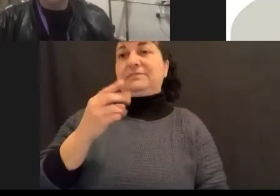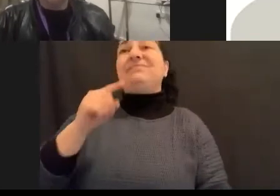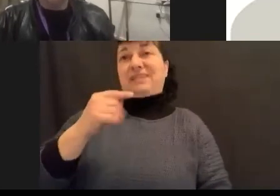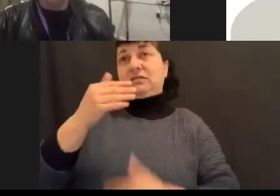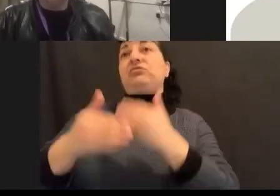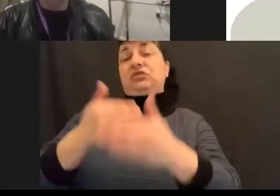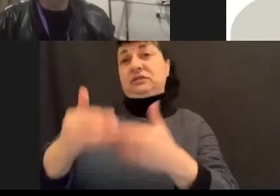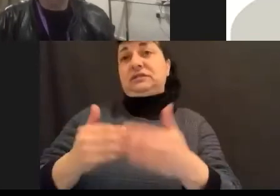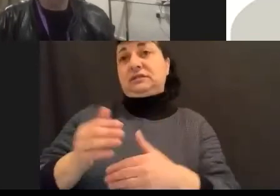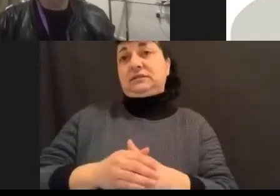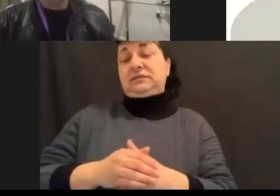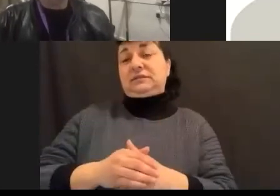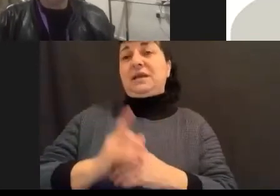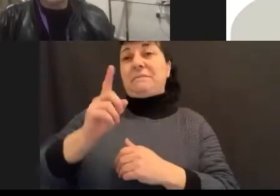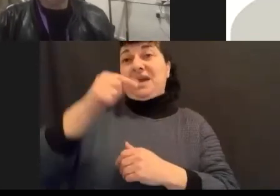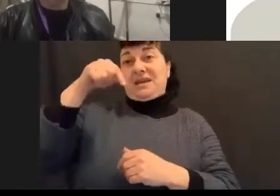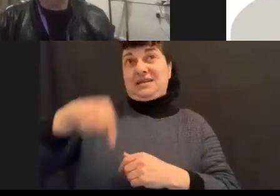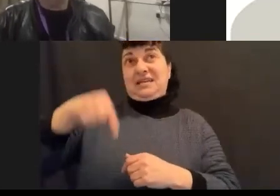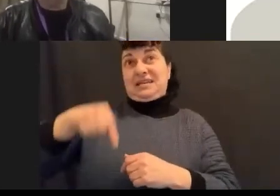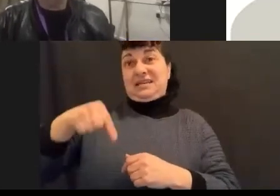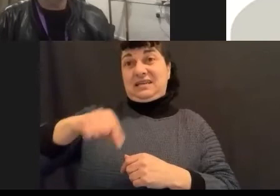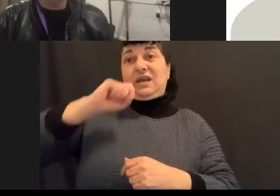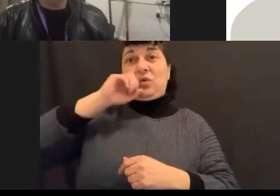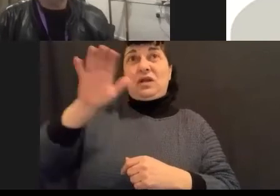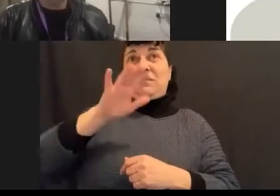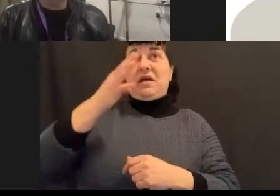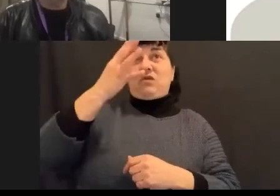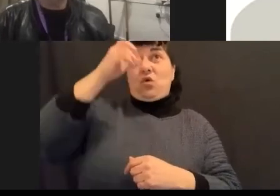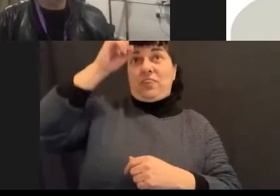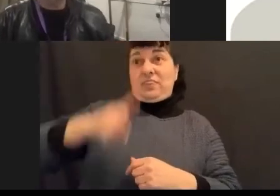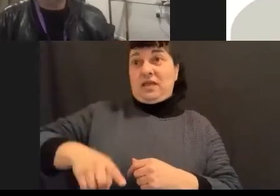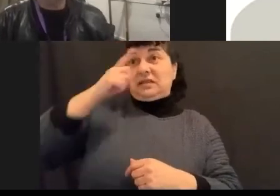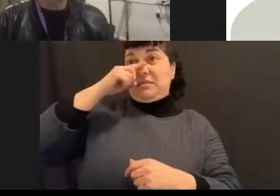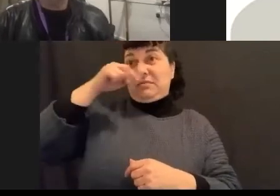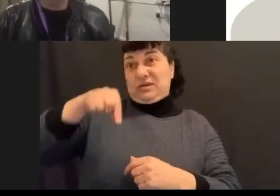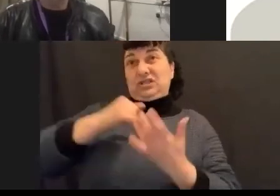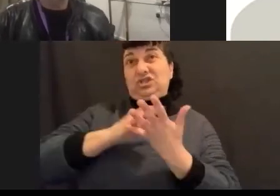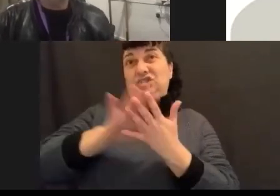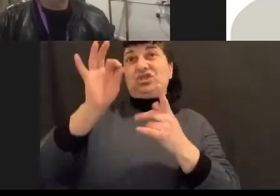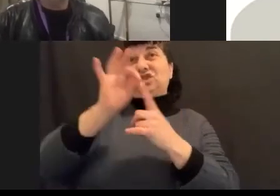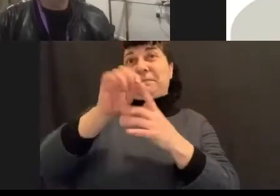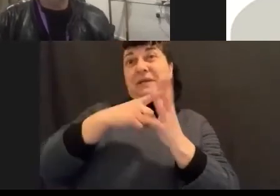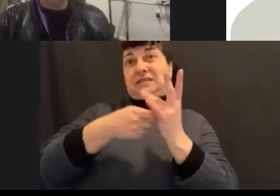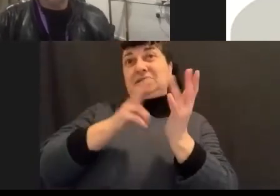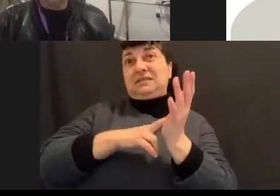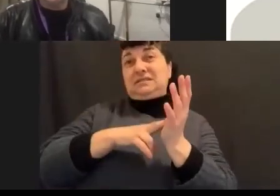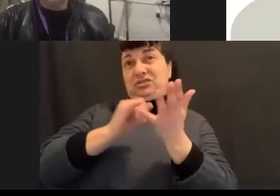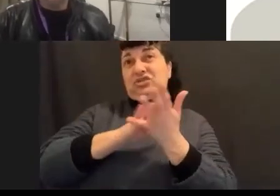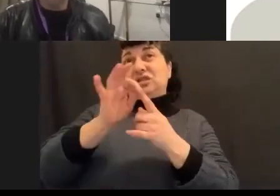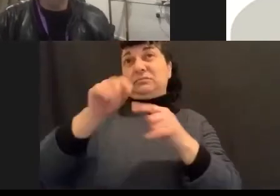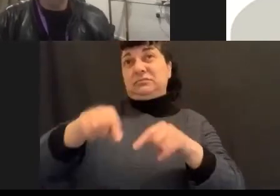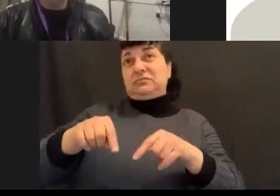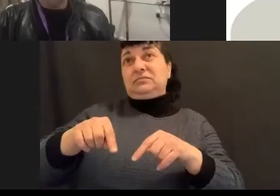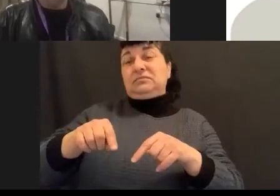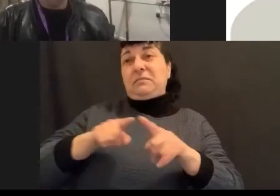something like 4,000 plus people at approximately the same time here in Shepparton trying to get access to day 13